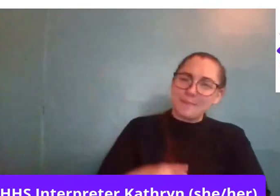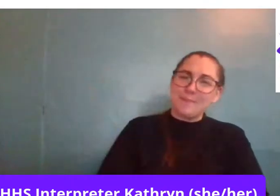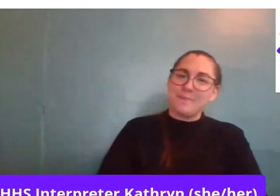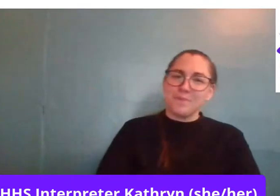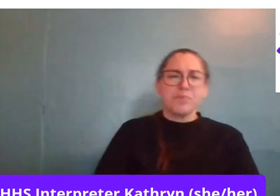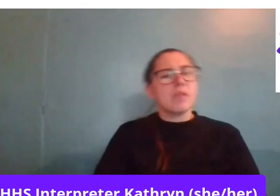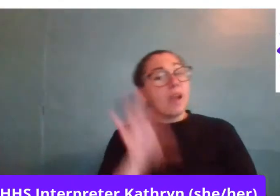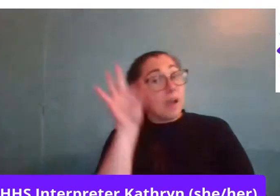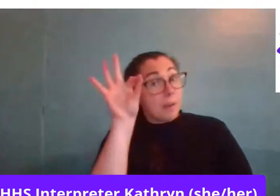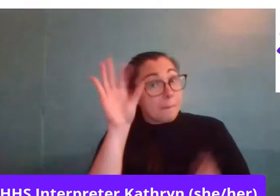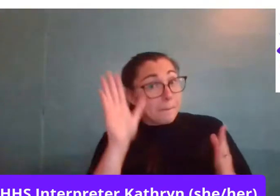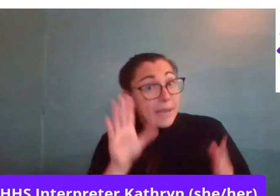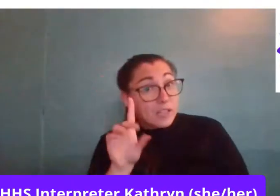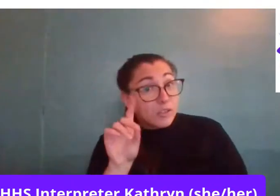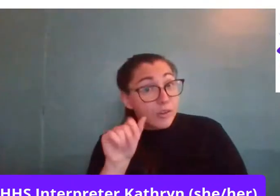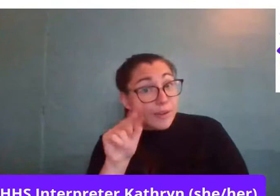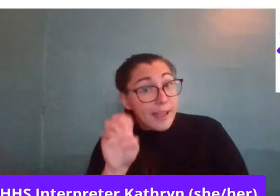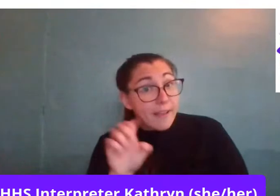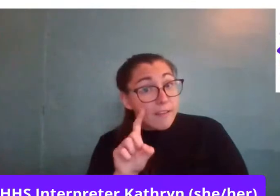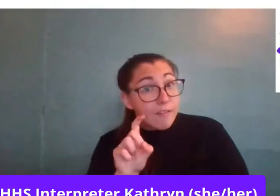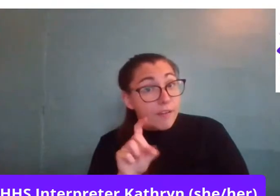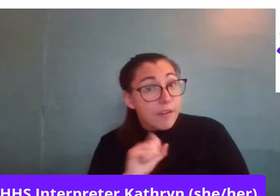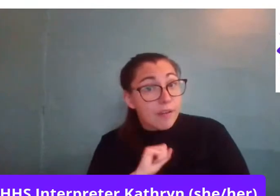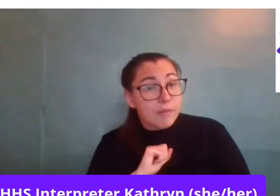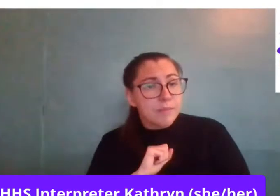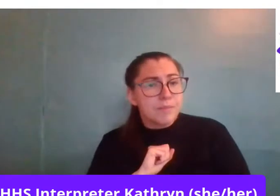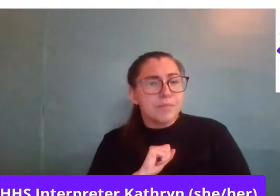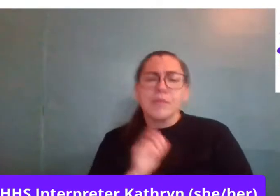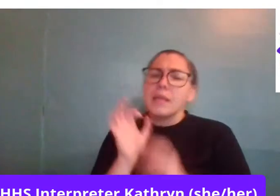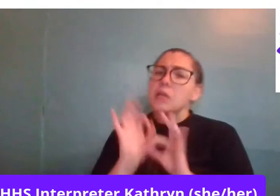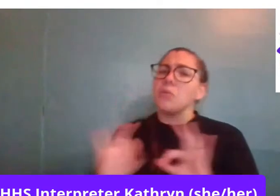Pastor Dave? A huge theme this